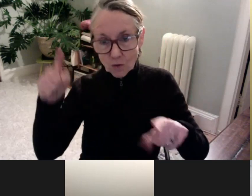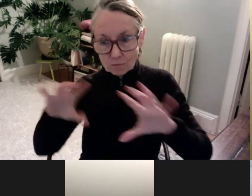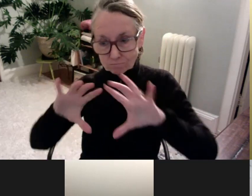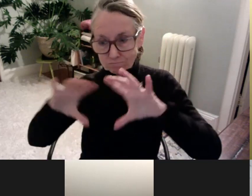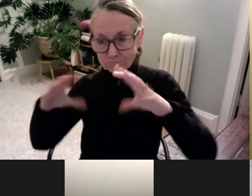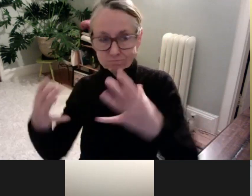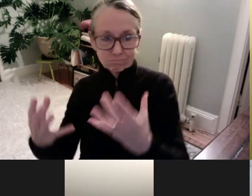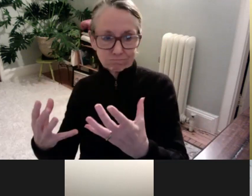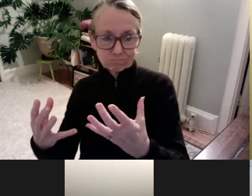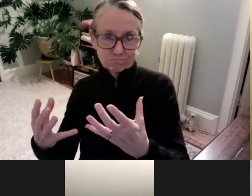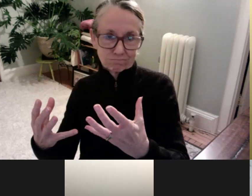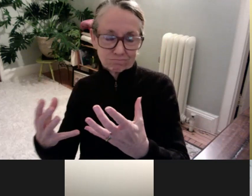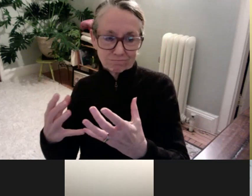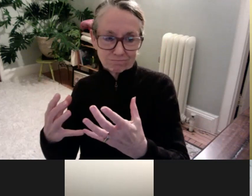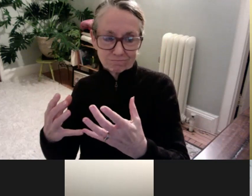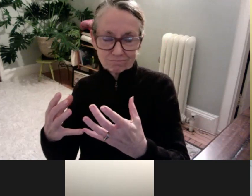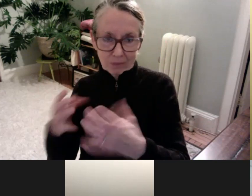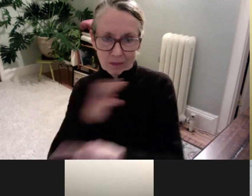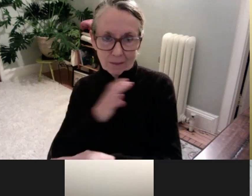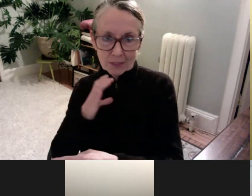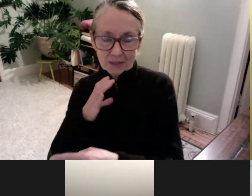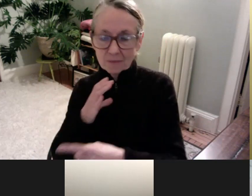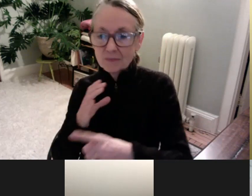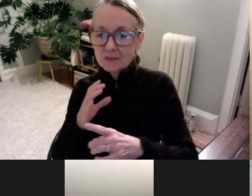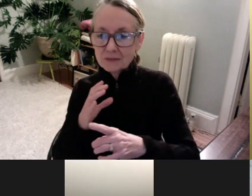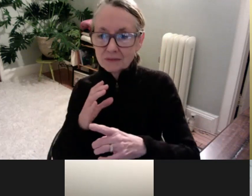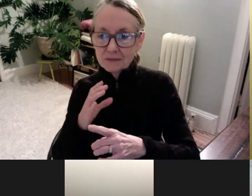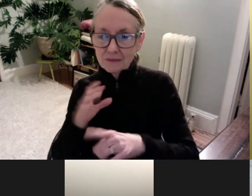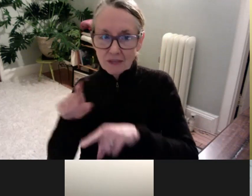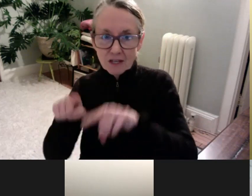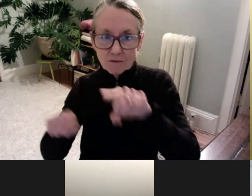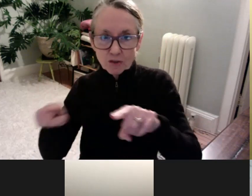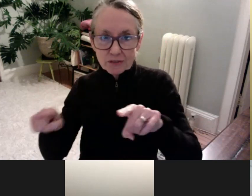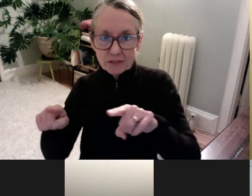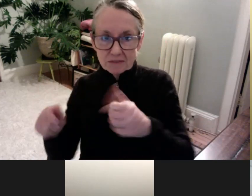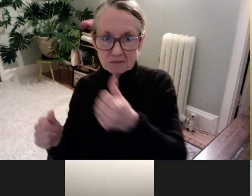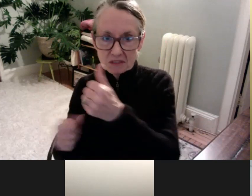vaccine subcommittee. So I want to be clear on that.